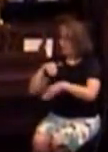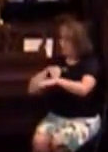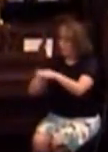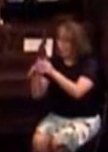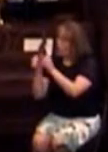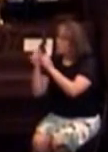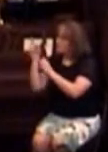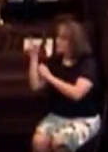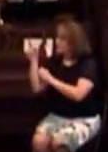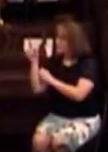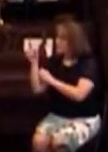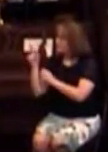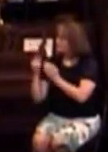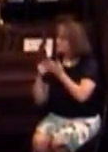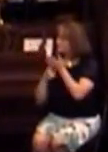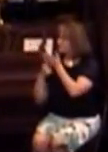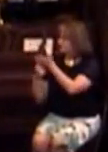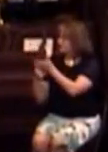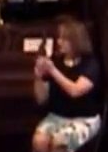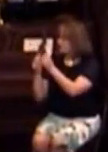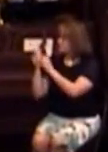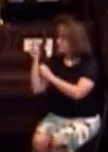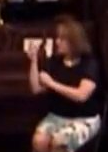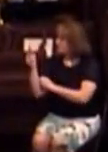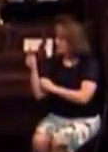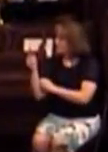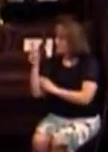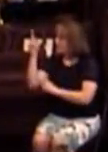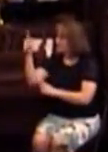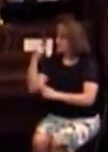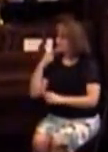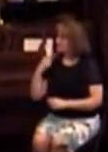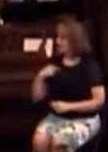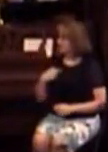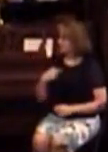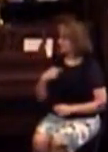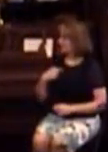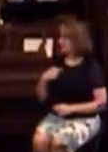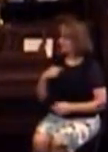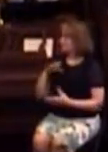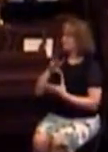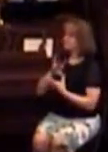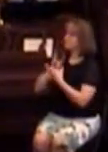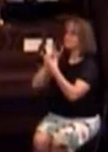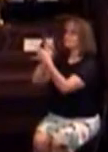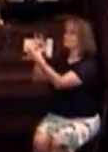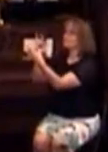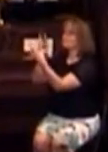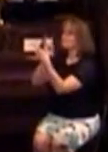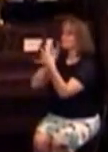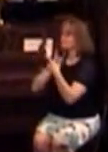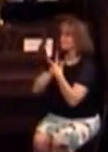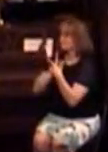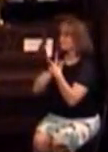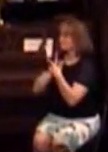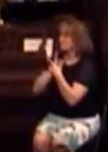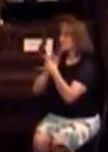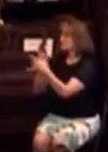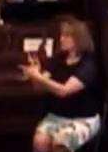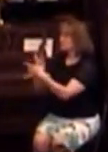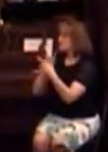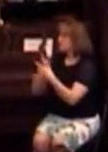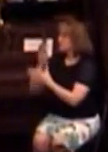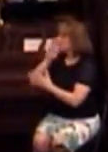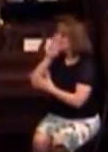me I am his own. And the voice I hear falling on, none other has ever known. And it's like this